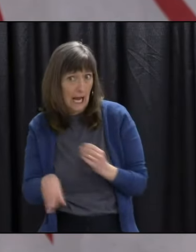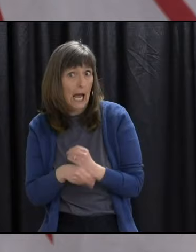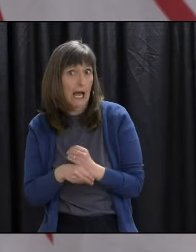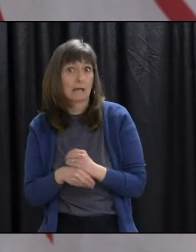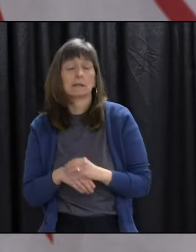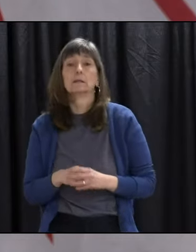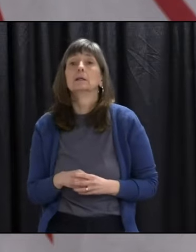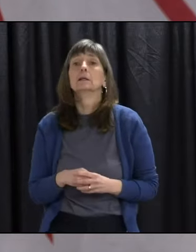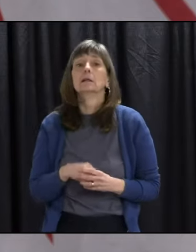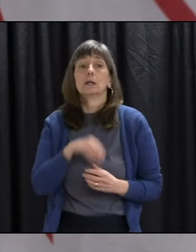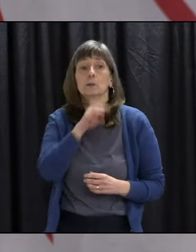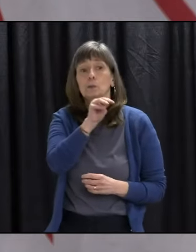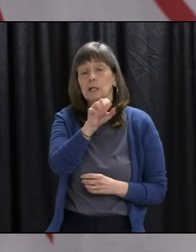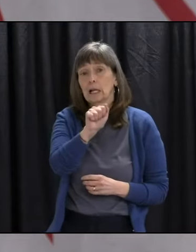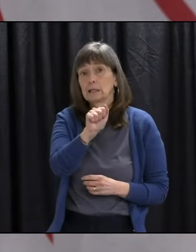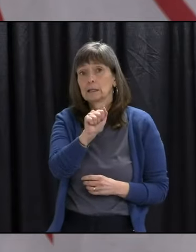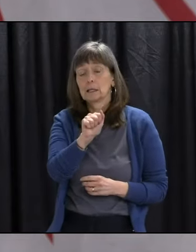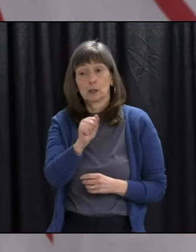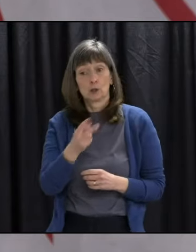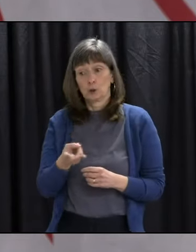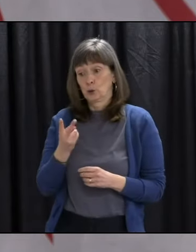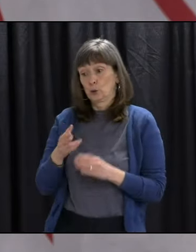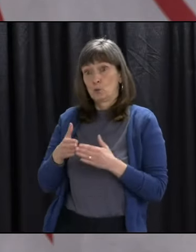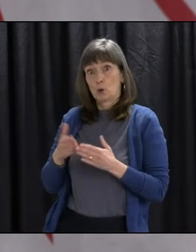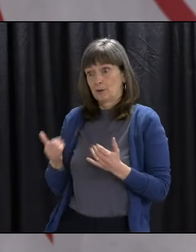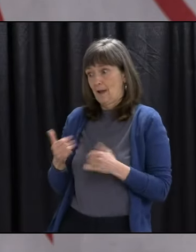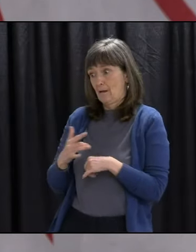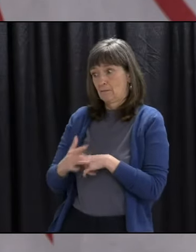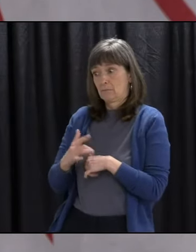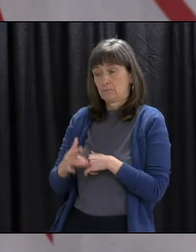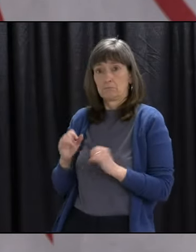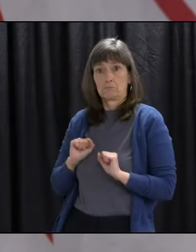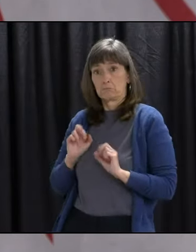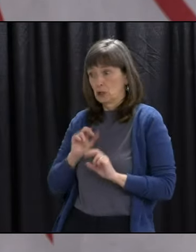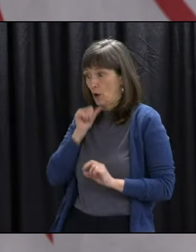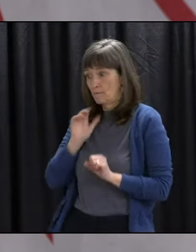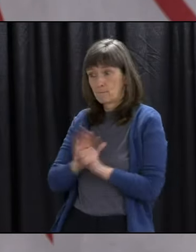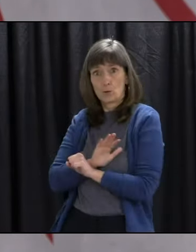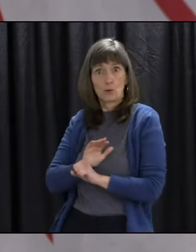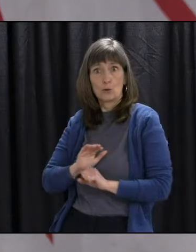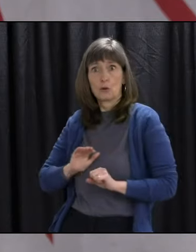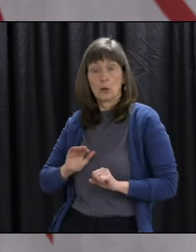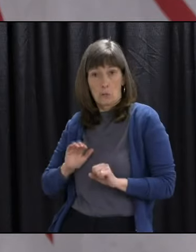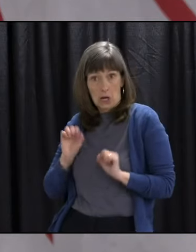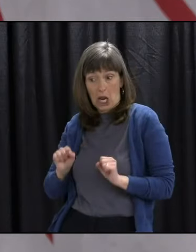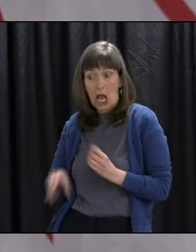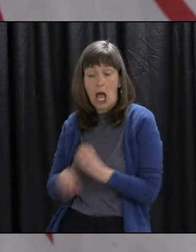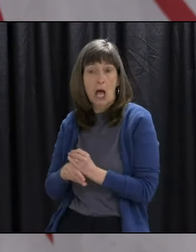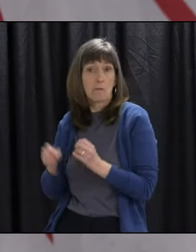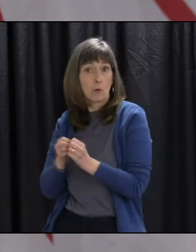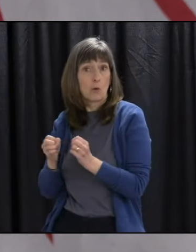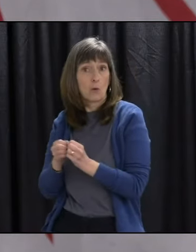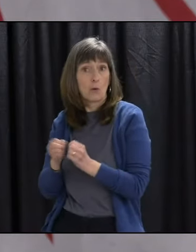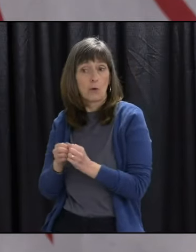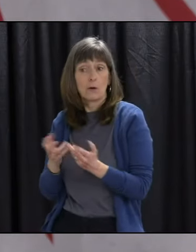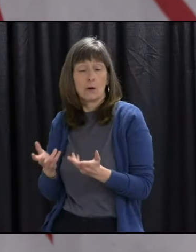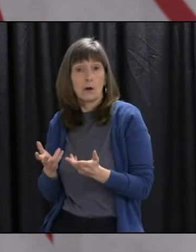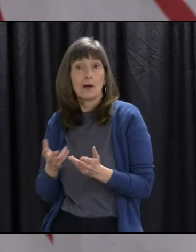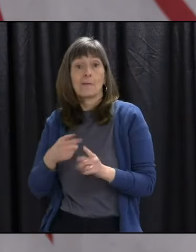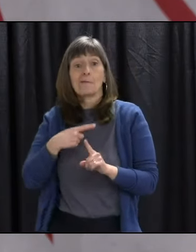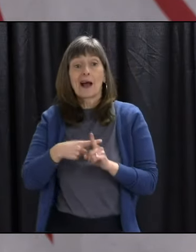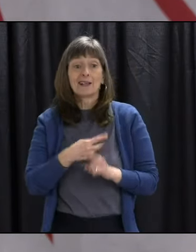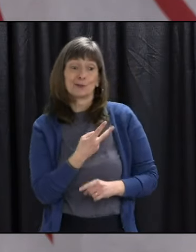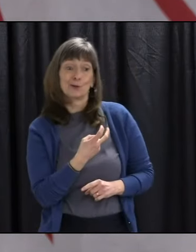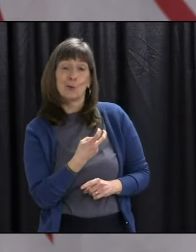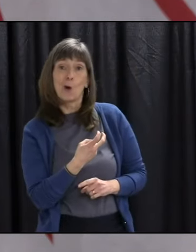Marine Atlantic would have 2 vessels that are not working anywhere close to full capacity right now. And we also know that they have 2 more vessels